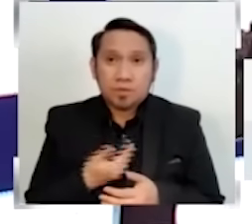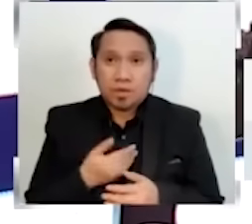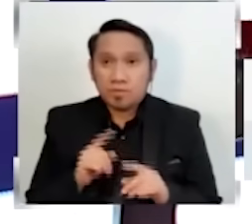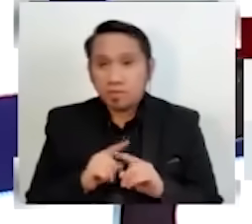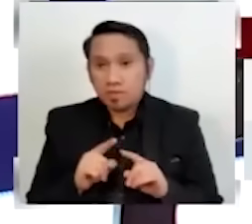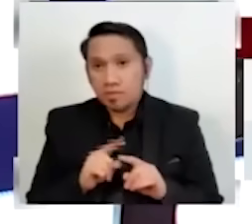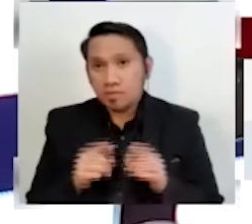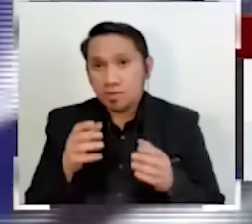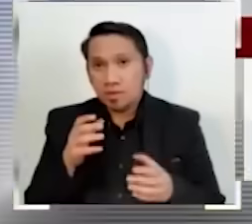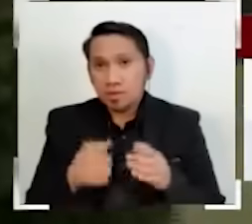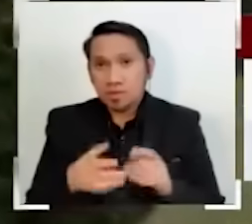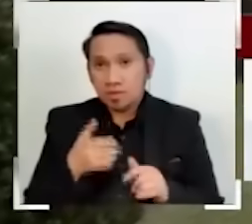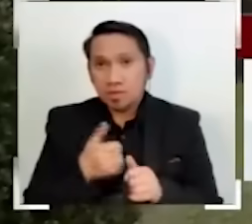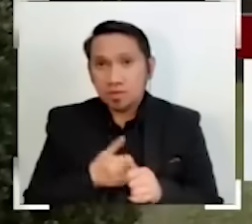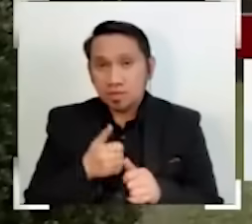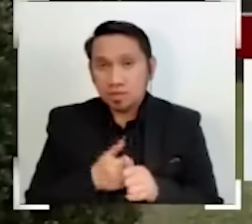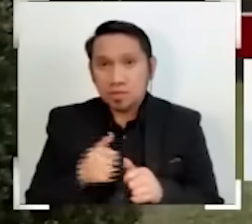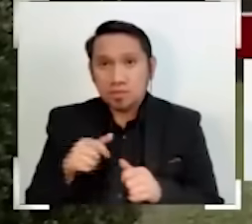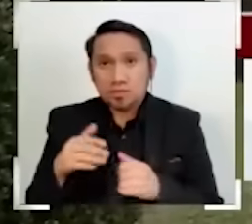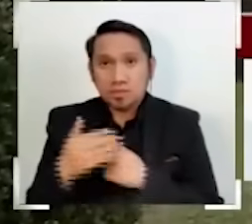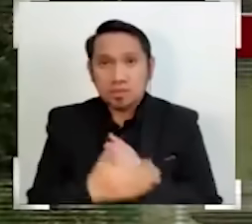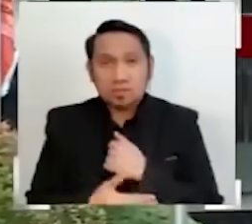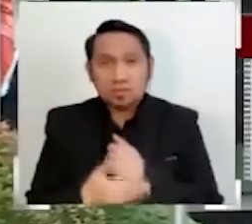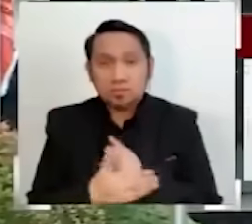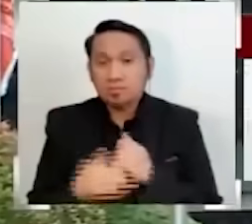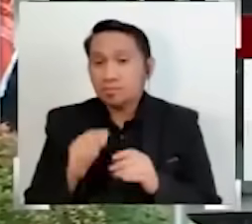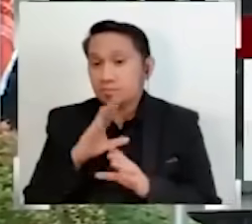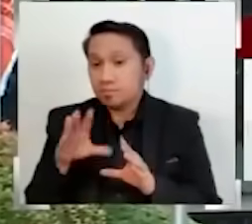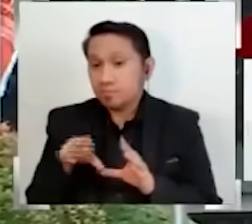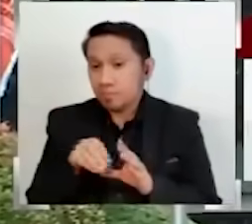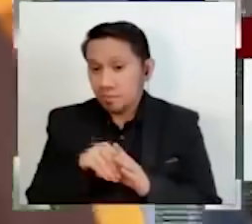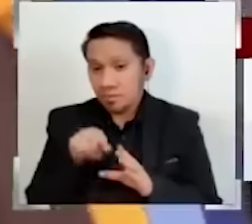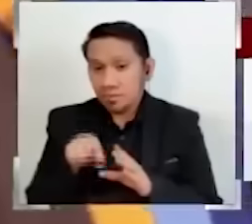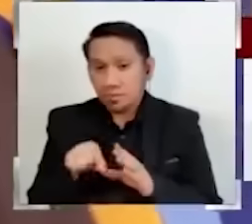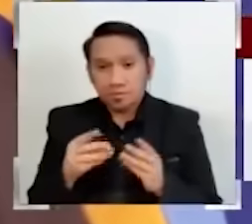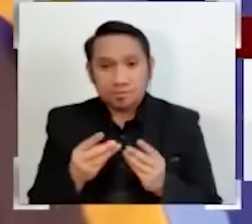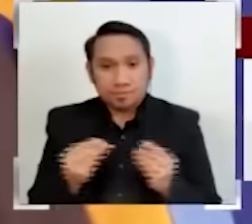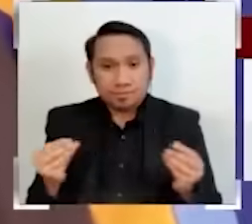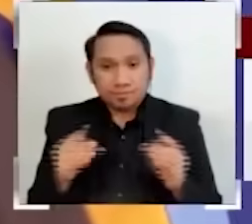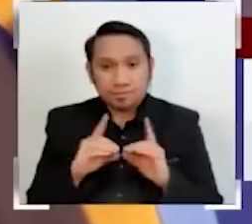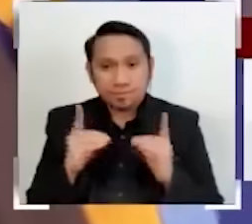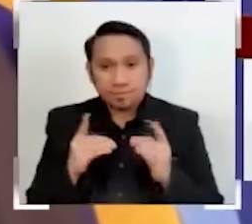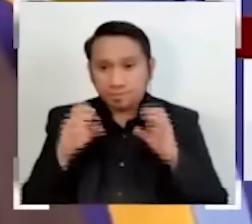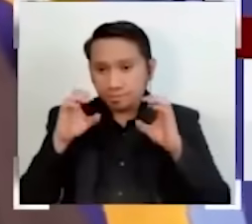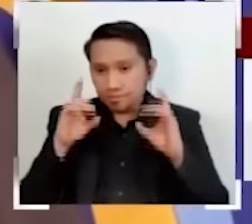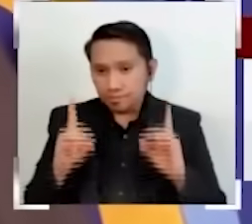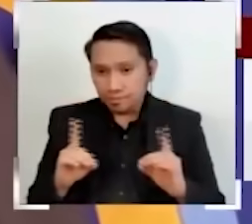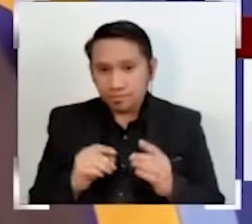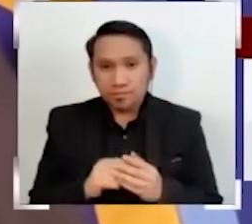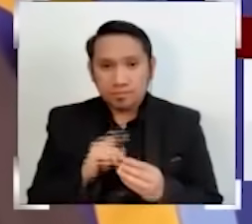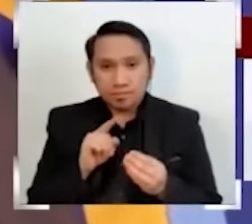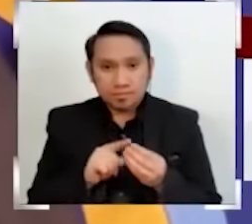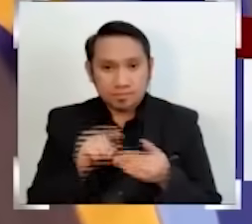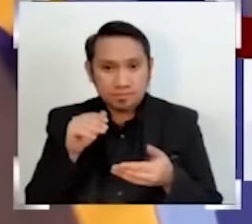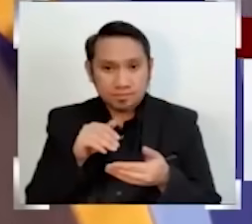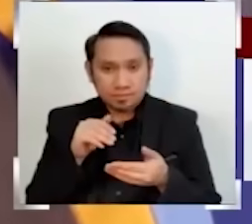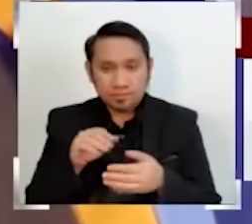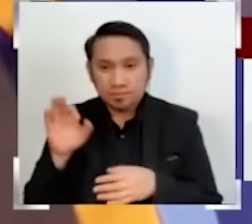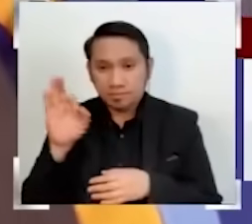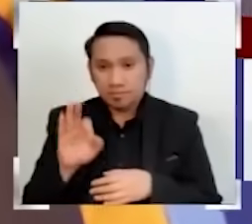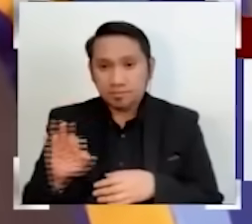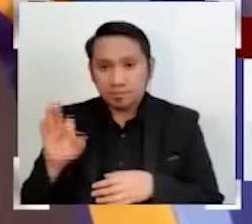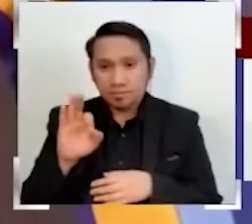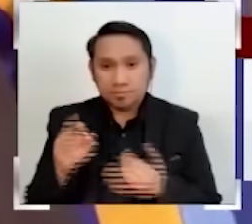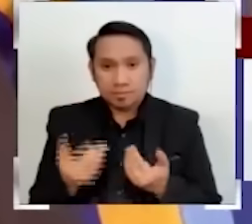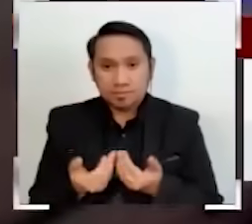per countries and economies. Kabilang sa gumugulong ng solusyon ng DepEd, paghahabol sa pag-aaral tuwing Biyernes na hiwalay pa